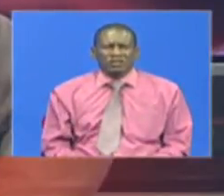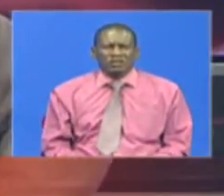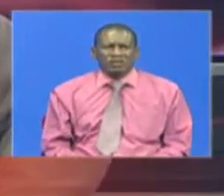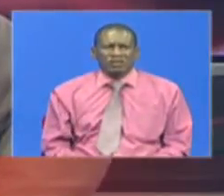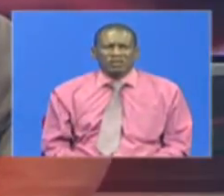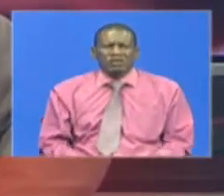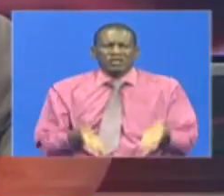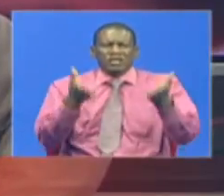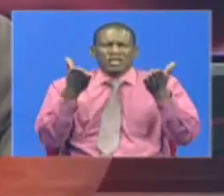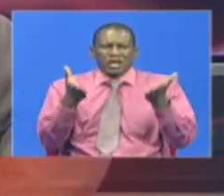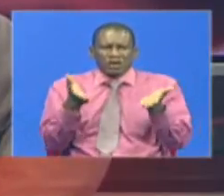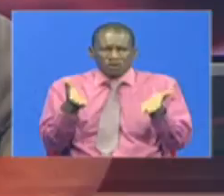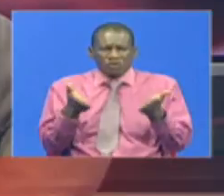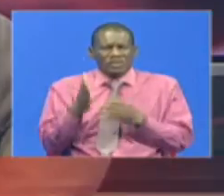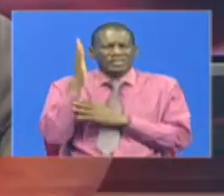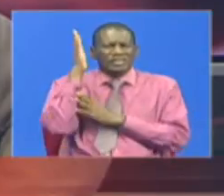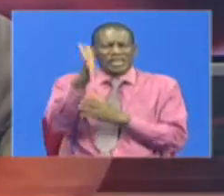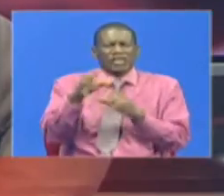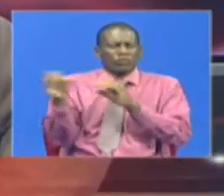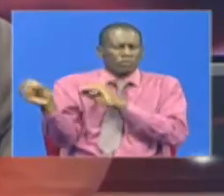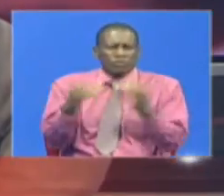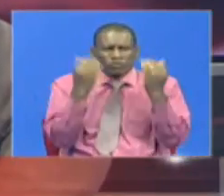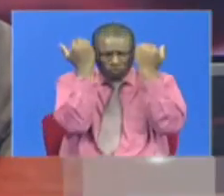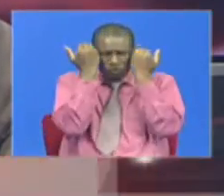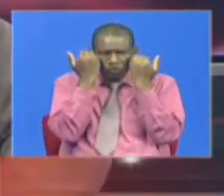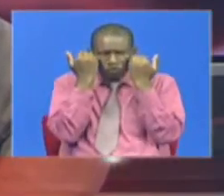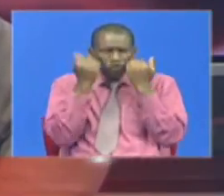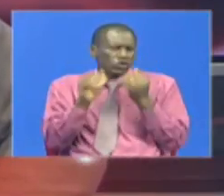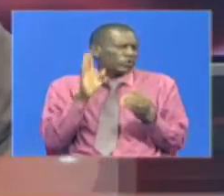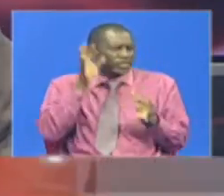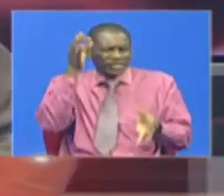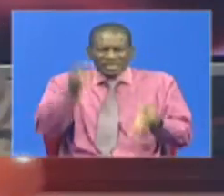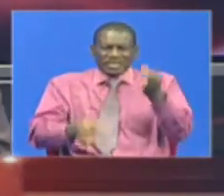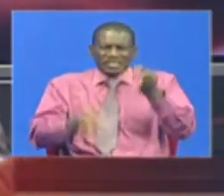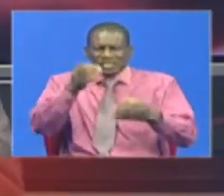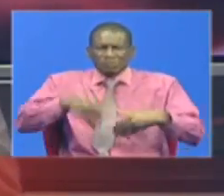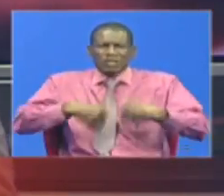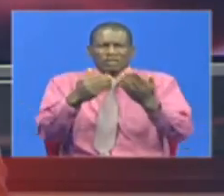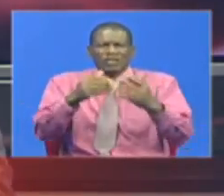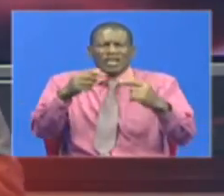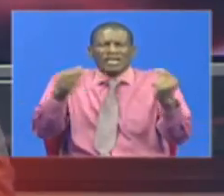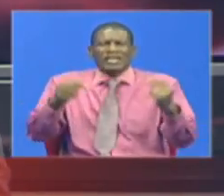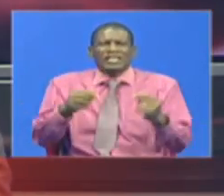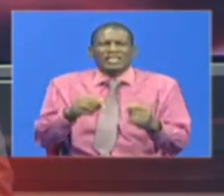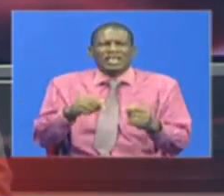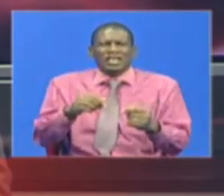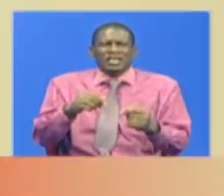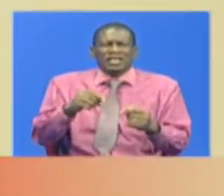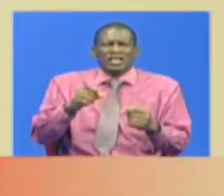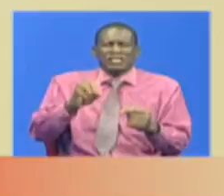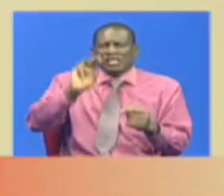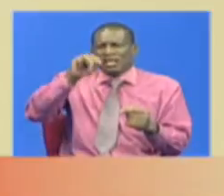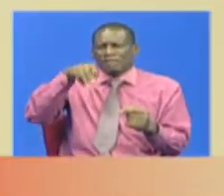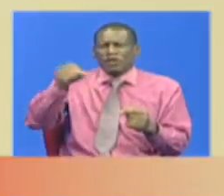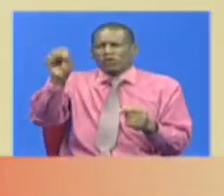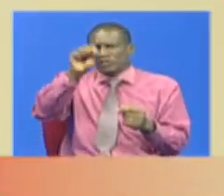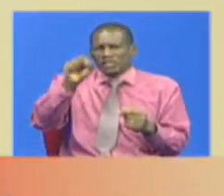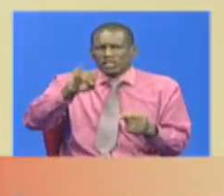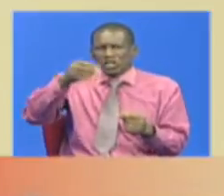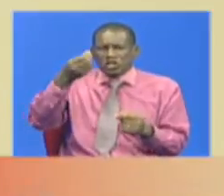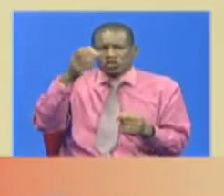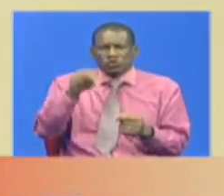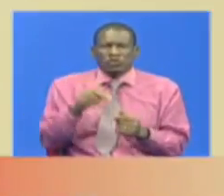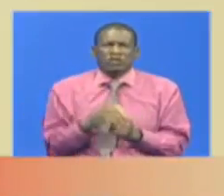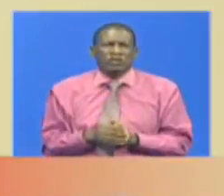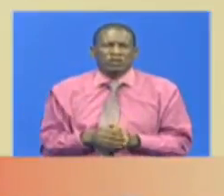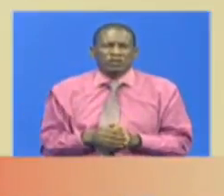Na mtazamaji, na sasa moja kwa moja tuende mahakamani tukapate kusikiza hukumu inayotolewa dhidi ya mbunge wa Sirisia John Waluke. So this